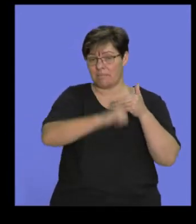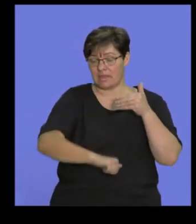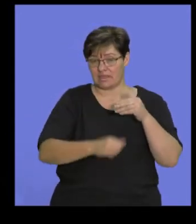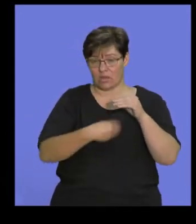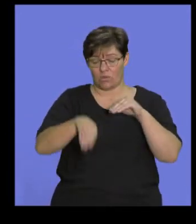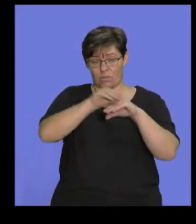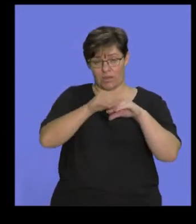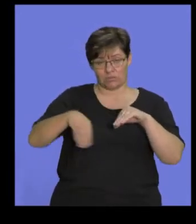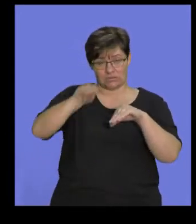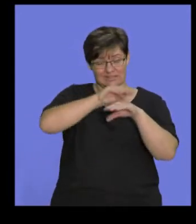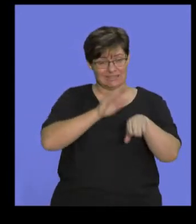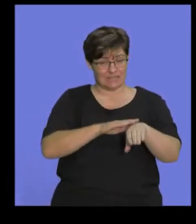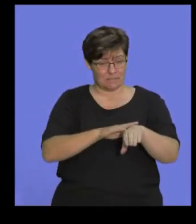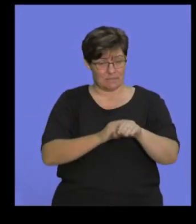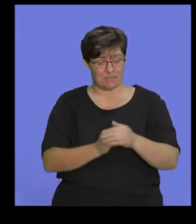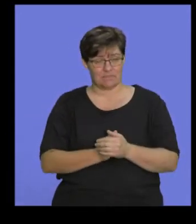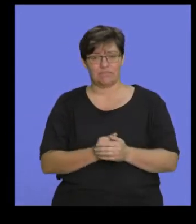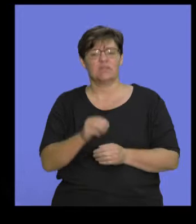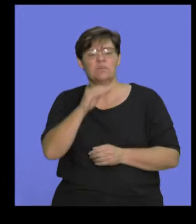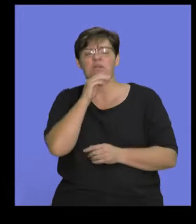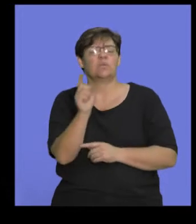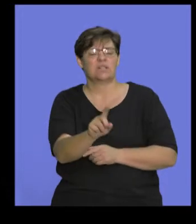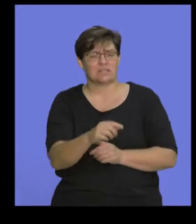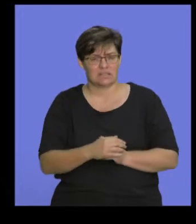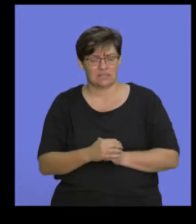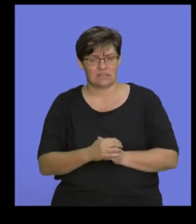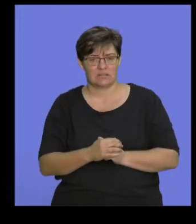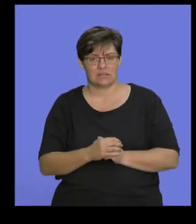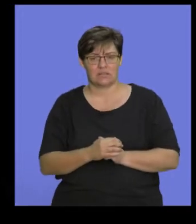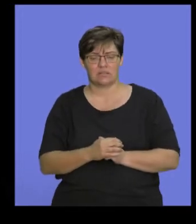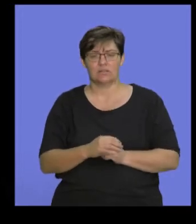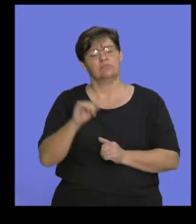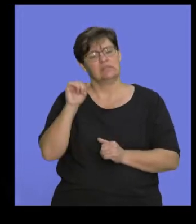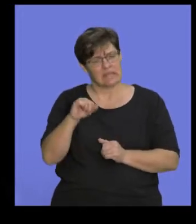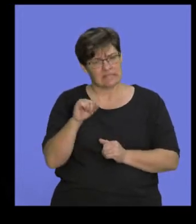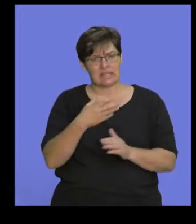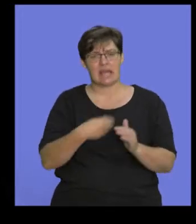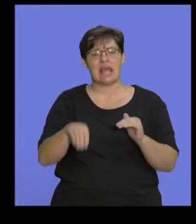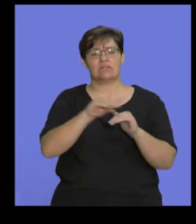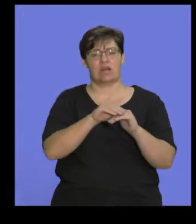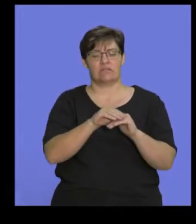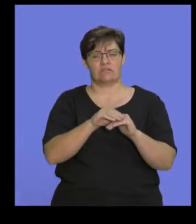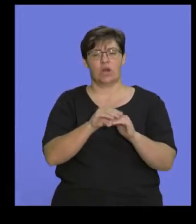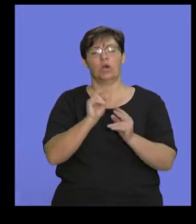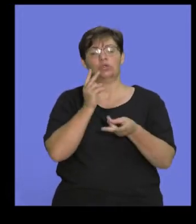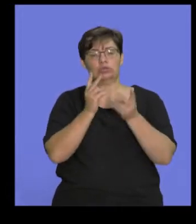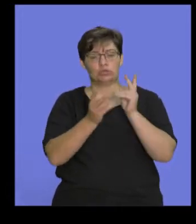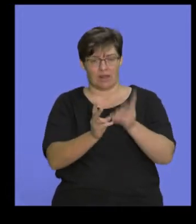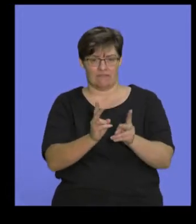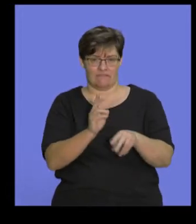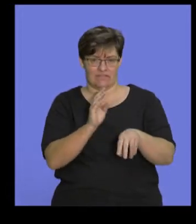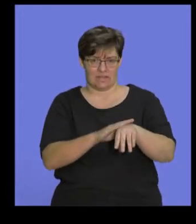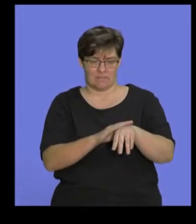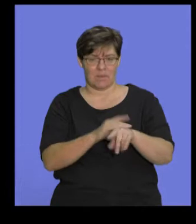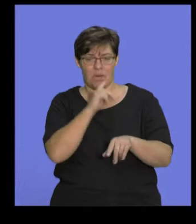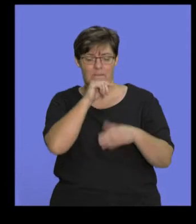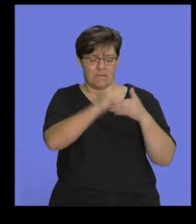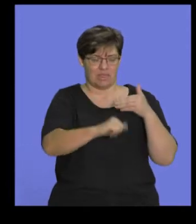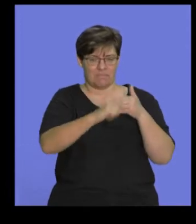monthly compounded period, right? This means that you're getting the interest 12 times in a